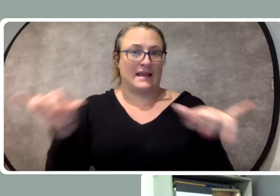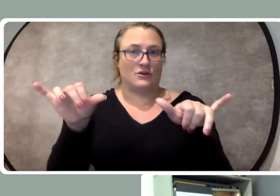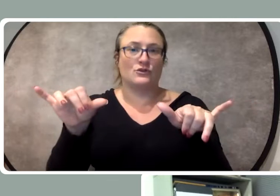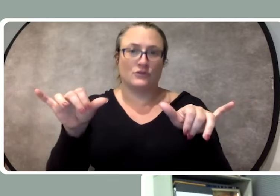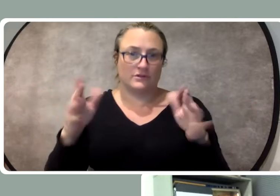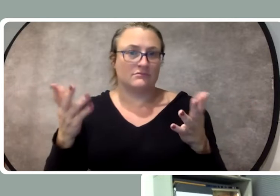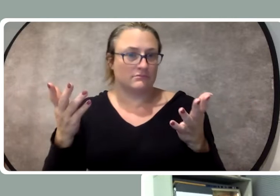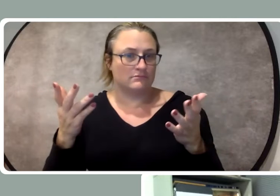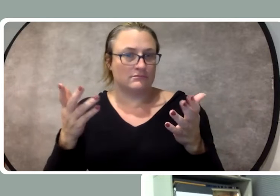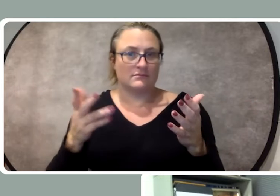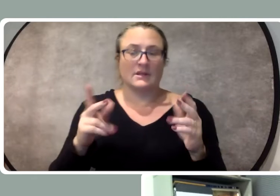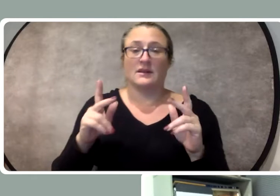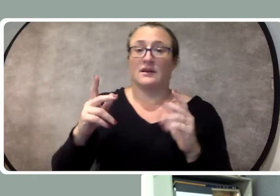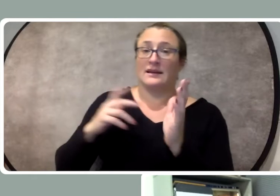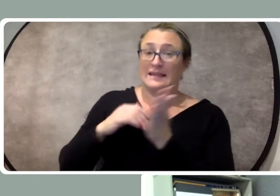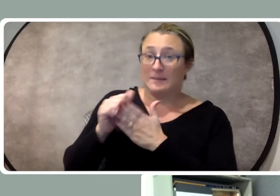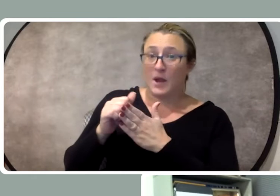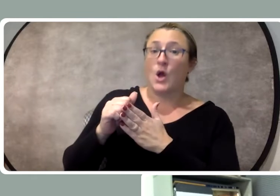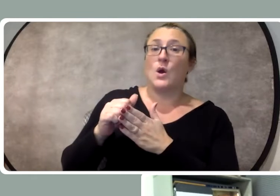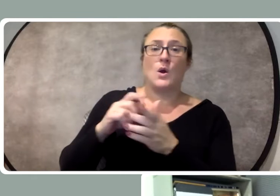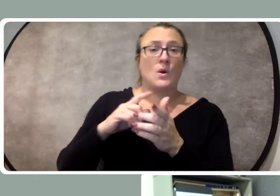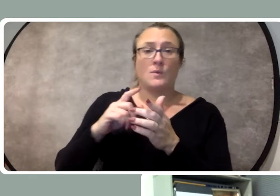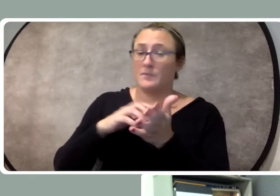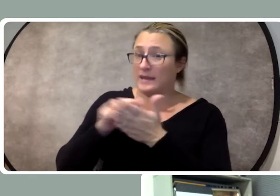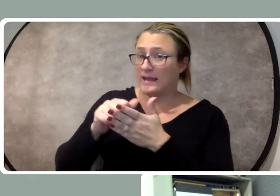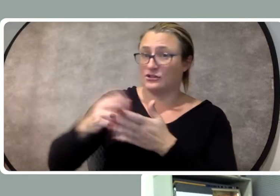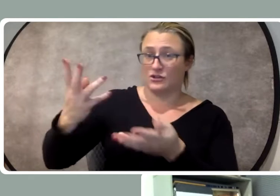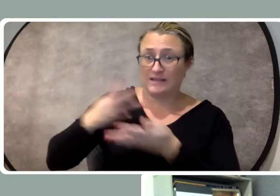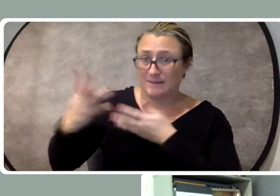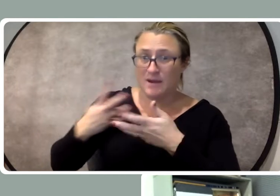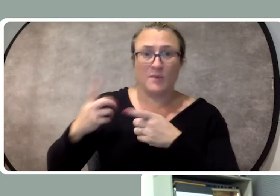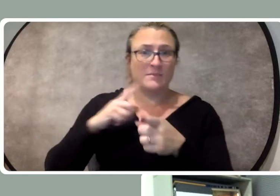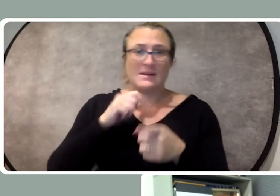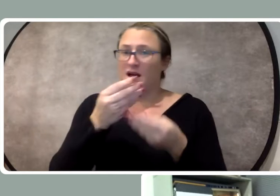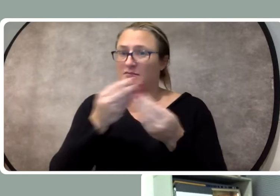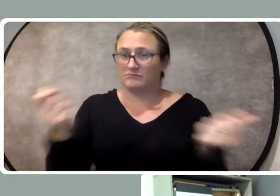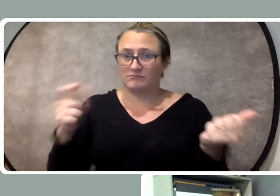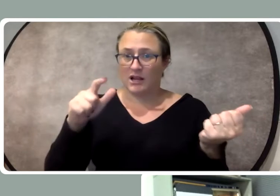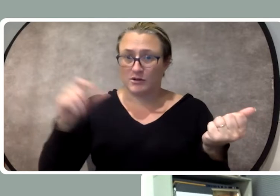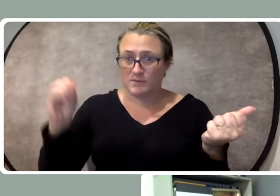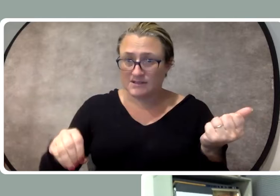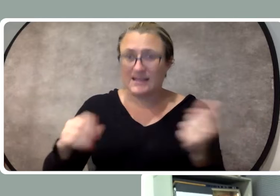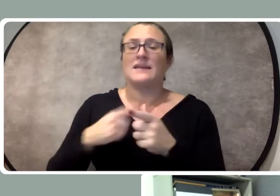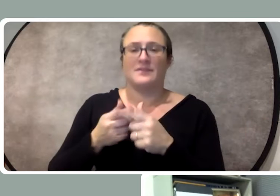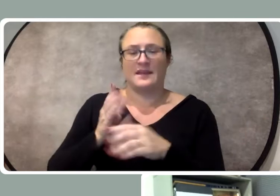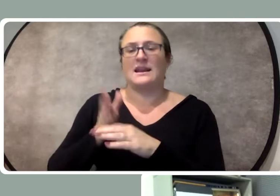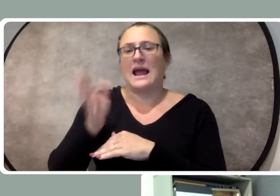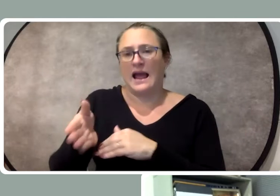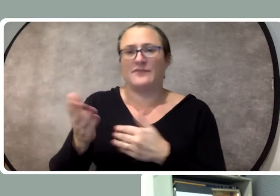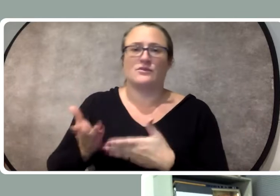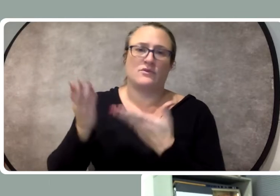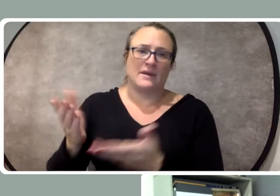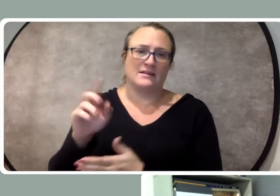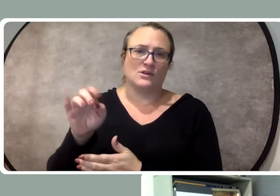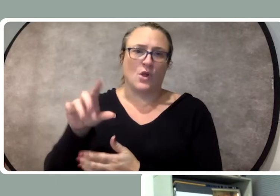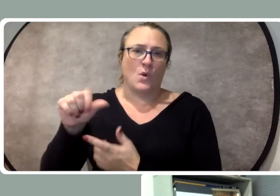got chemo and didn't get a pathological complete response, we offered and recommended Xeloda after. However,